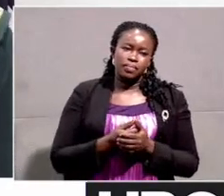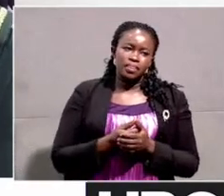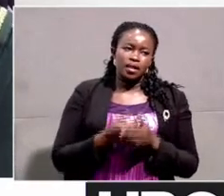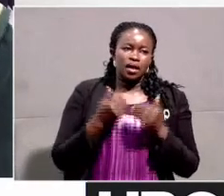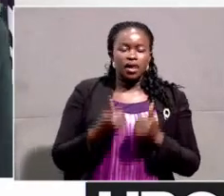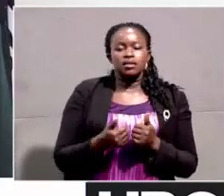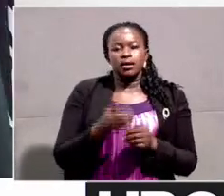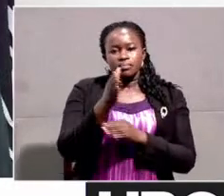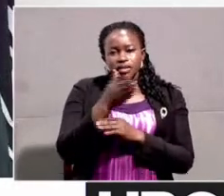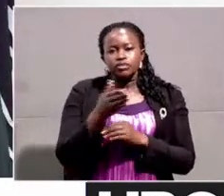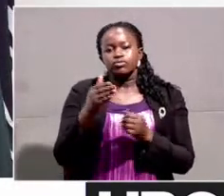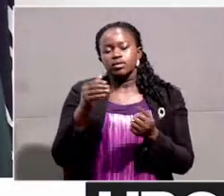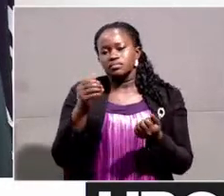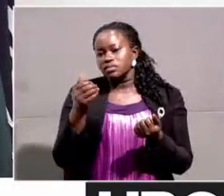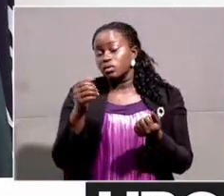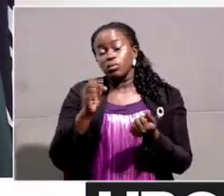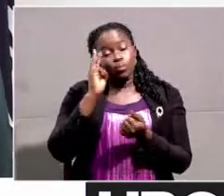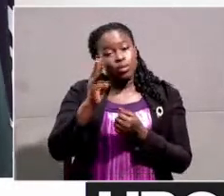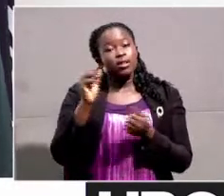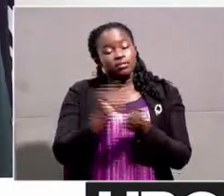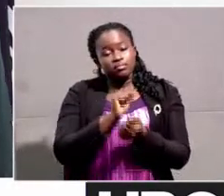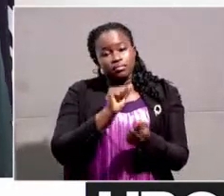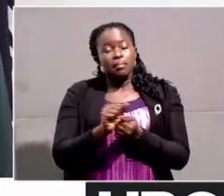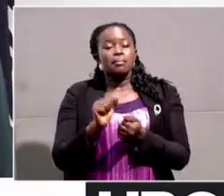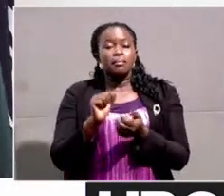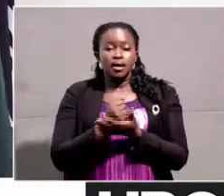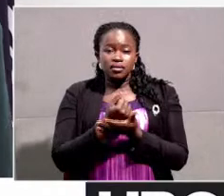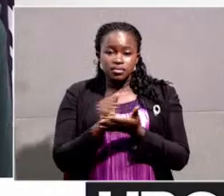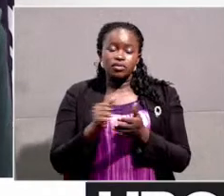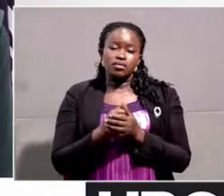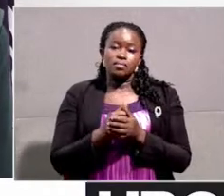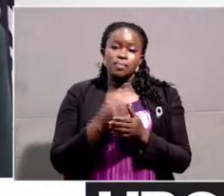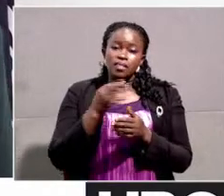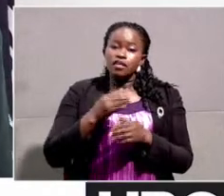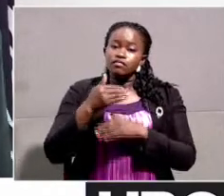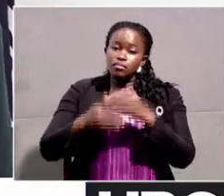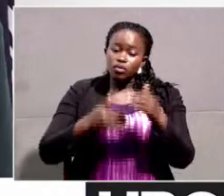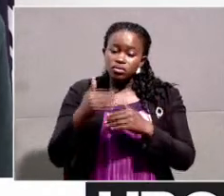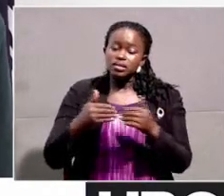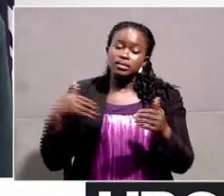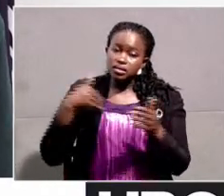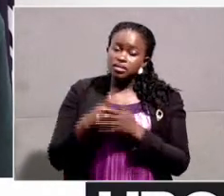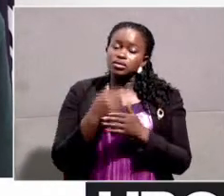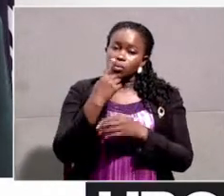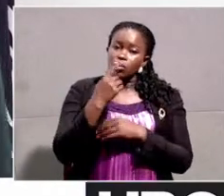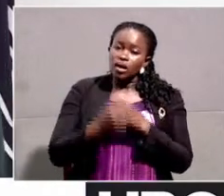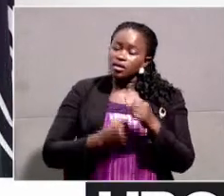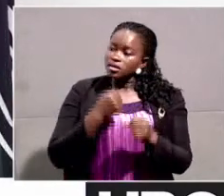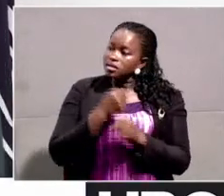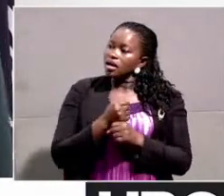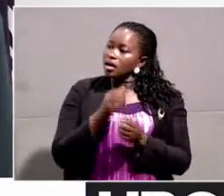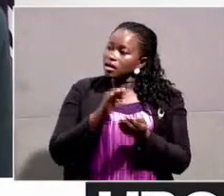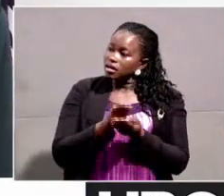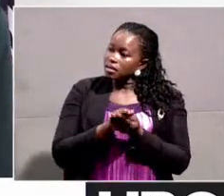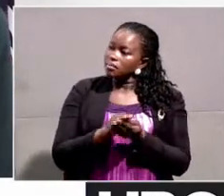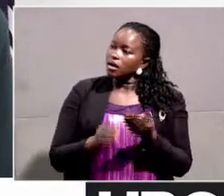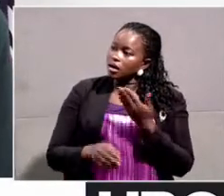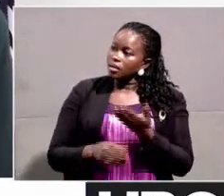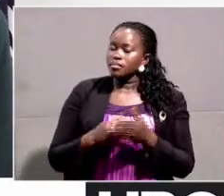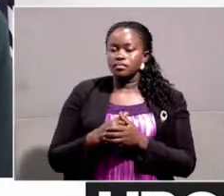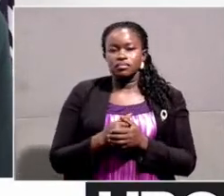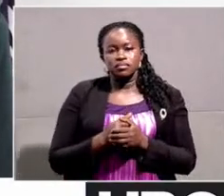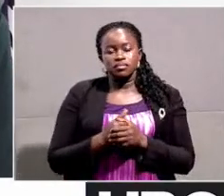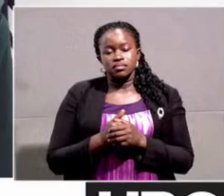destroy passports that have been processed and have taken a year in store. The ministry is planning